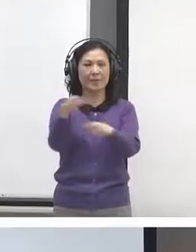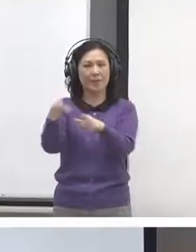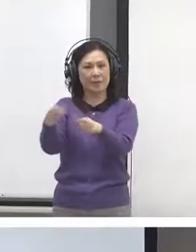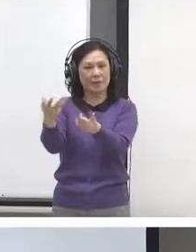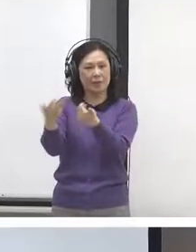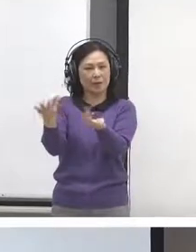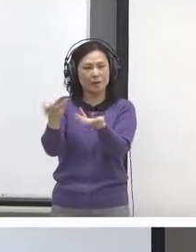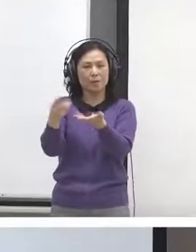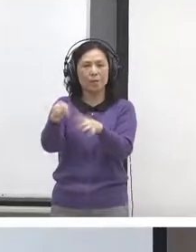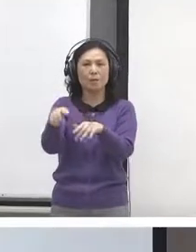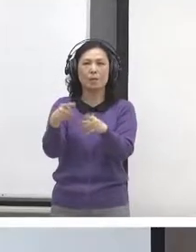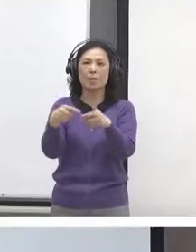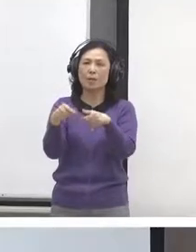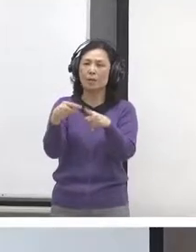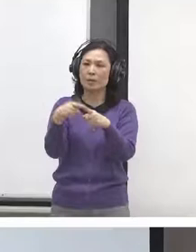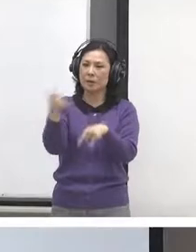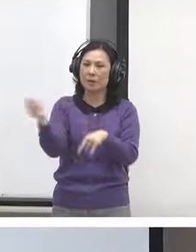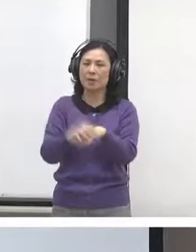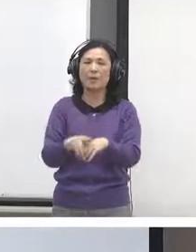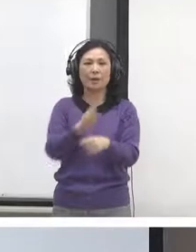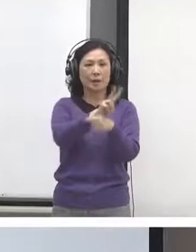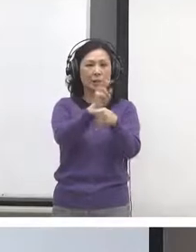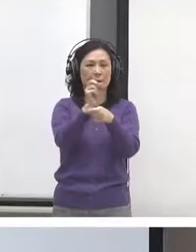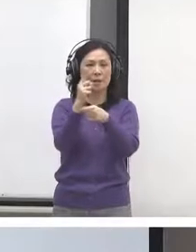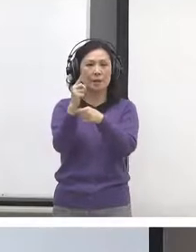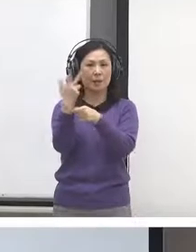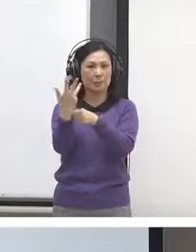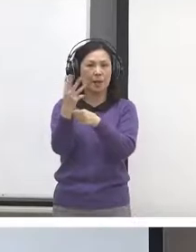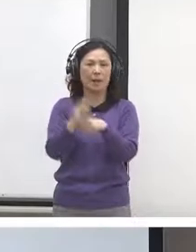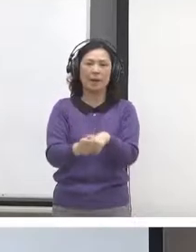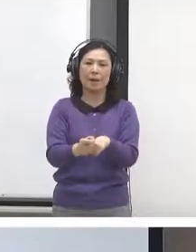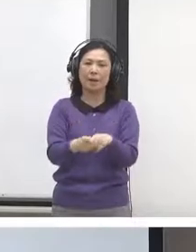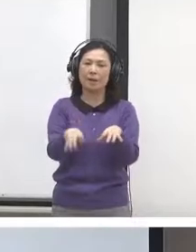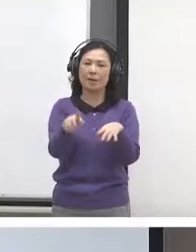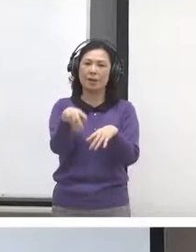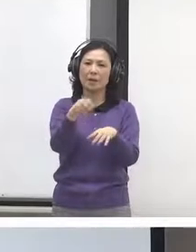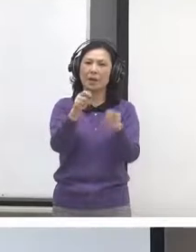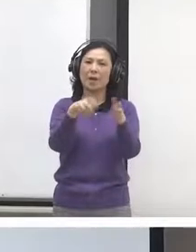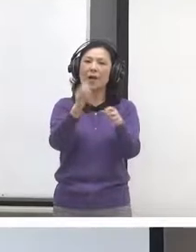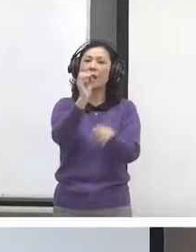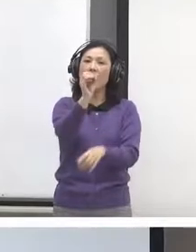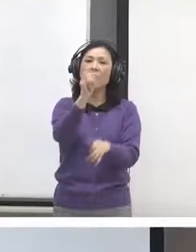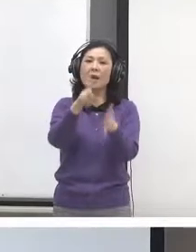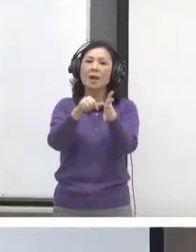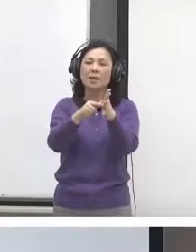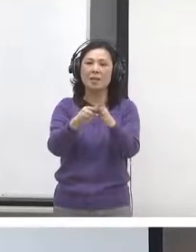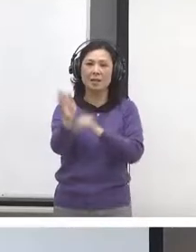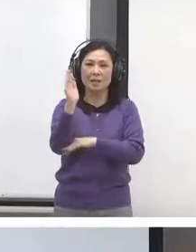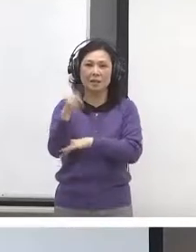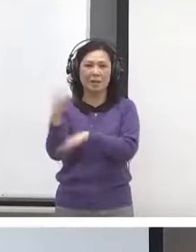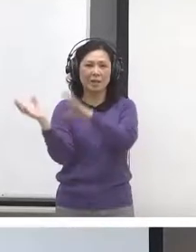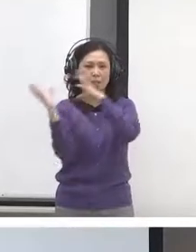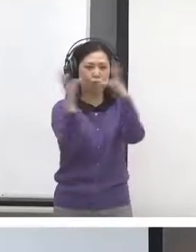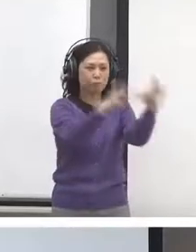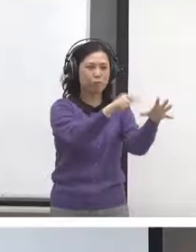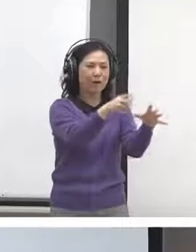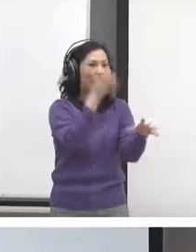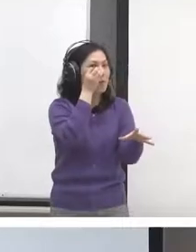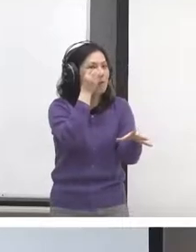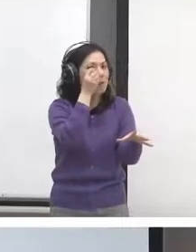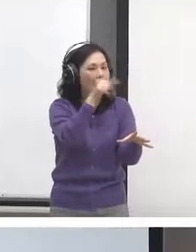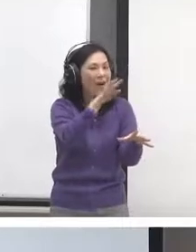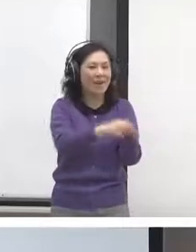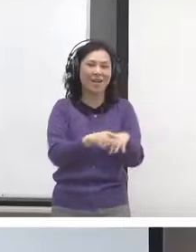In 2018, members of the GovZero community paid Toronto a visit for RightsCon and stopped by a Civic Tech Toronto Hack Night to give a